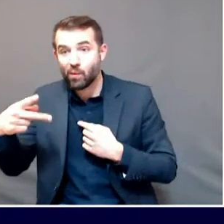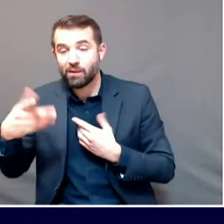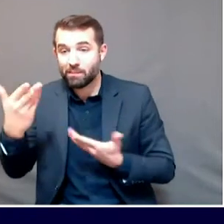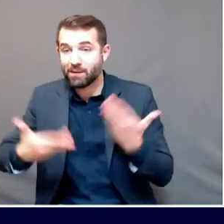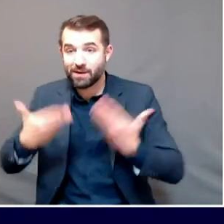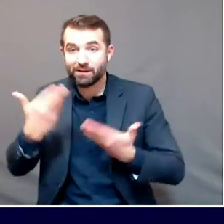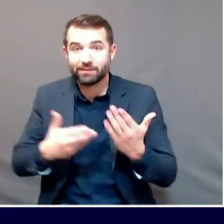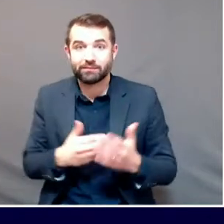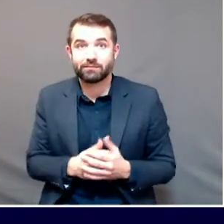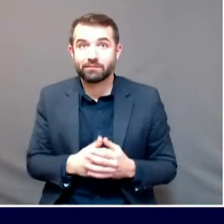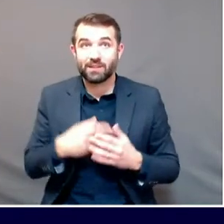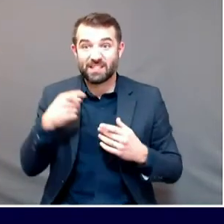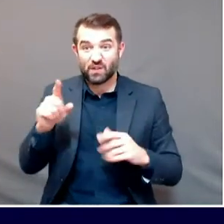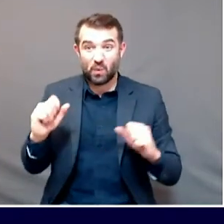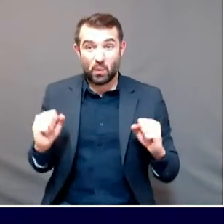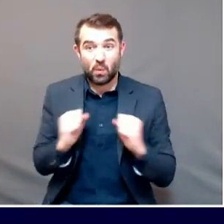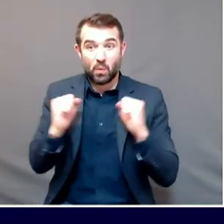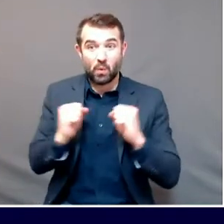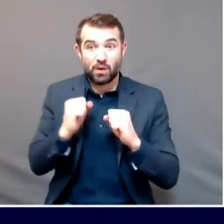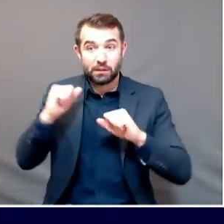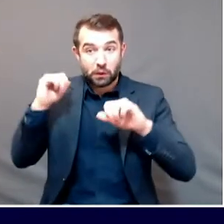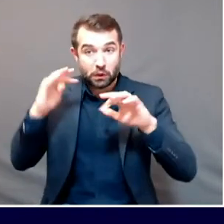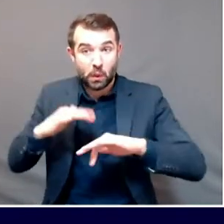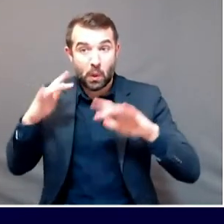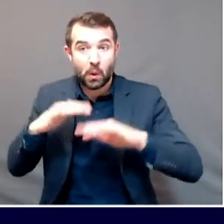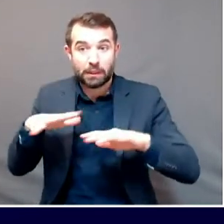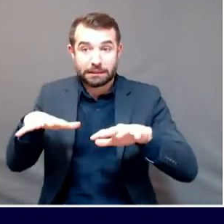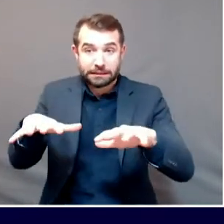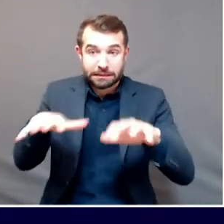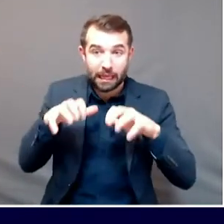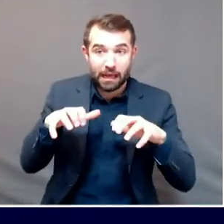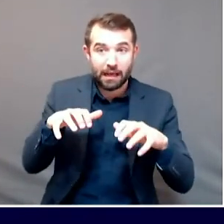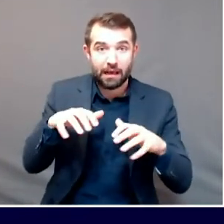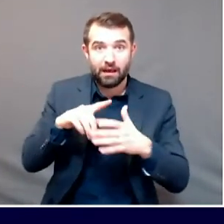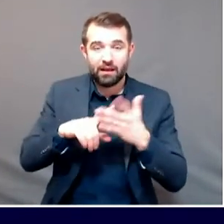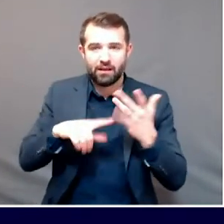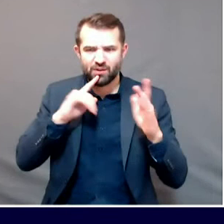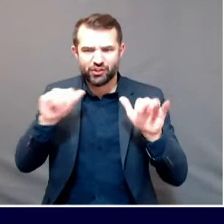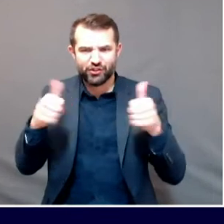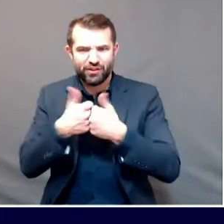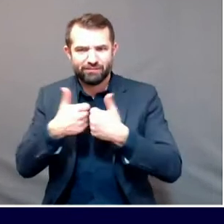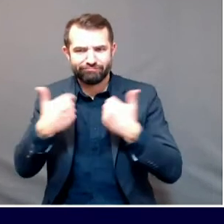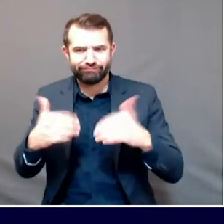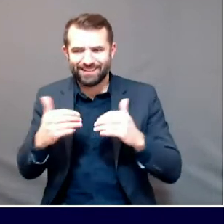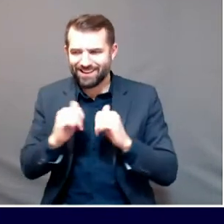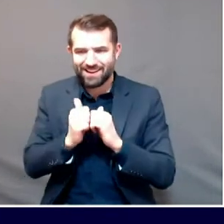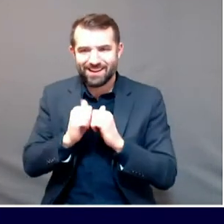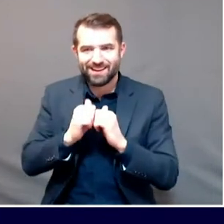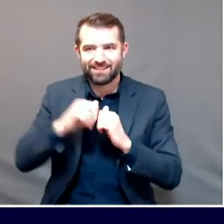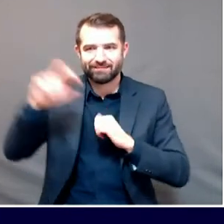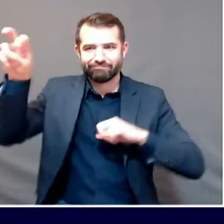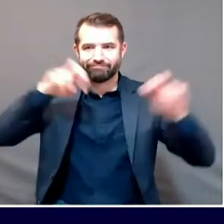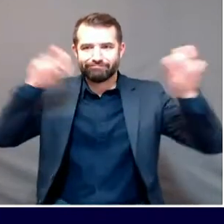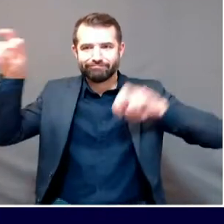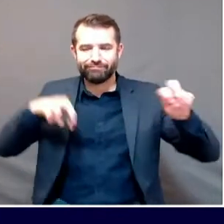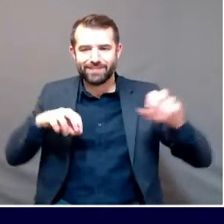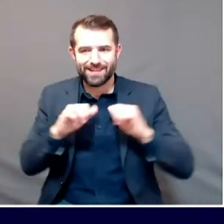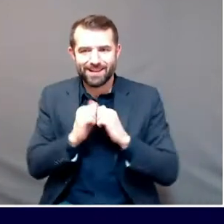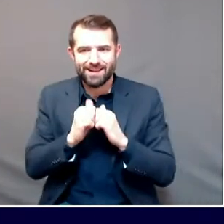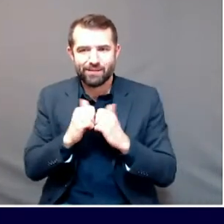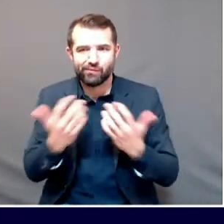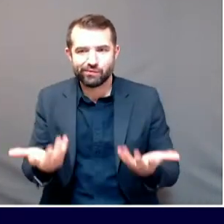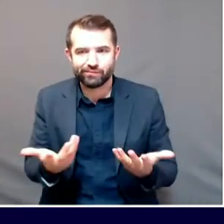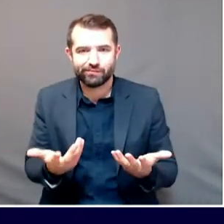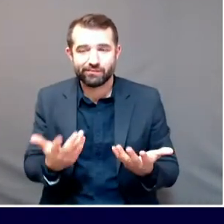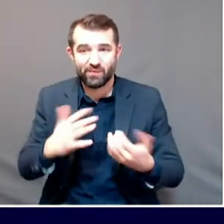of the fact that they're even further away from their family. So this is yet another example why COVID is a different disease than what